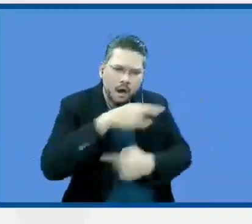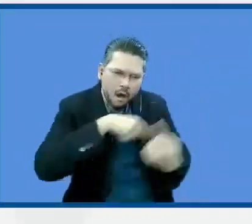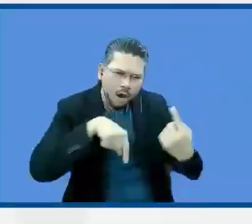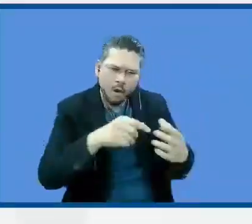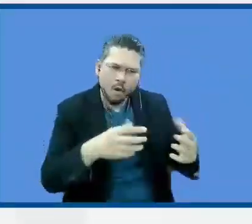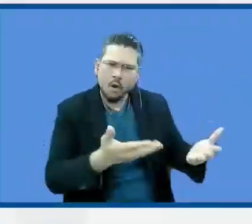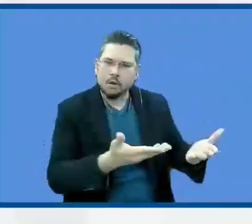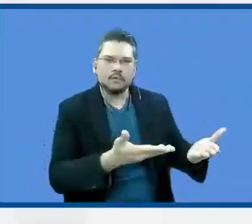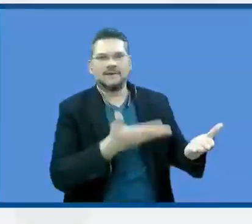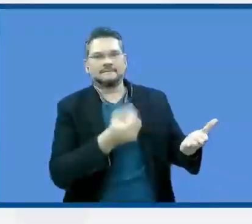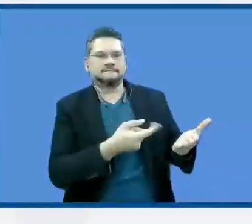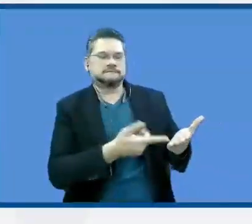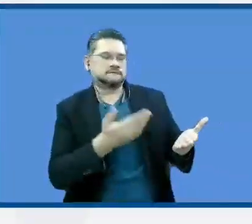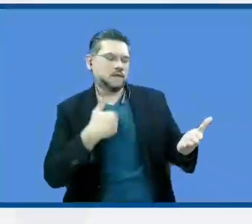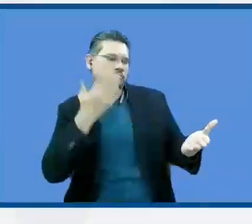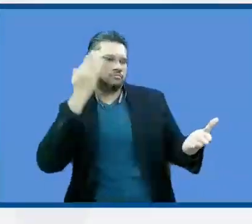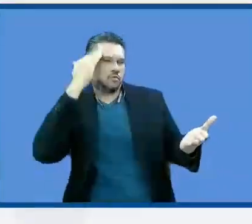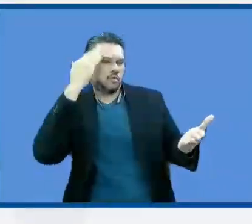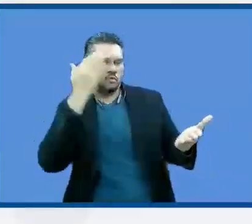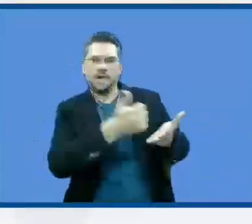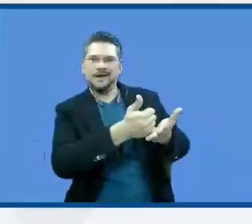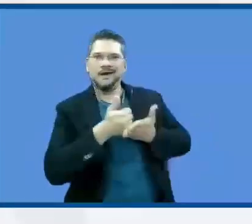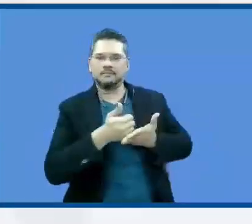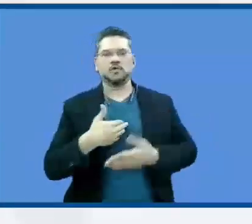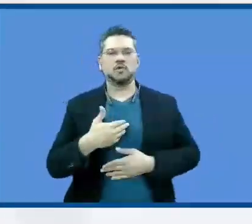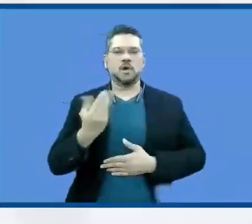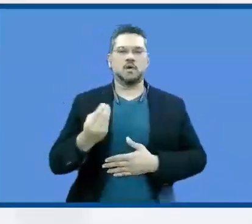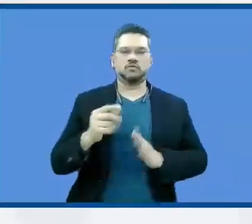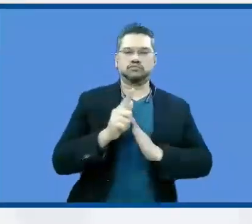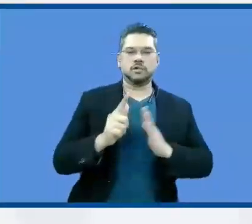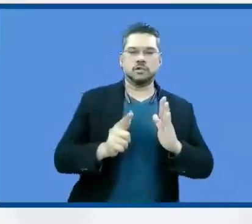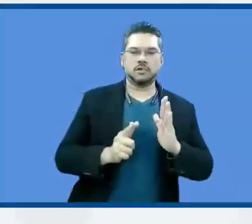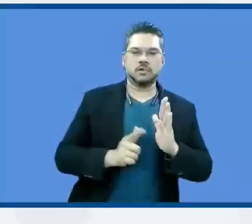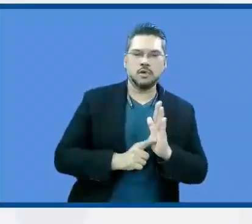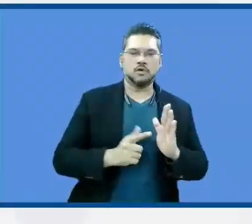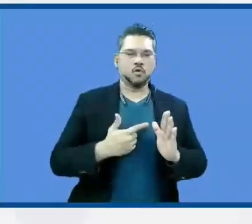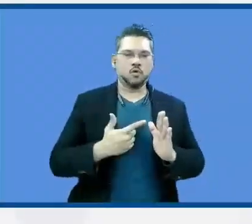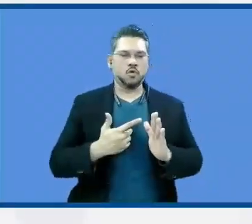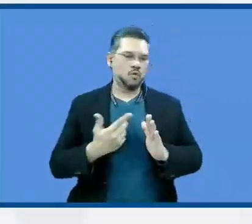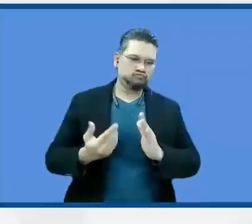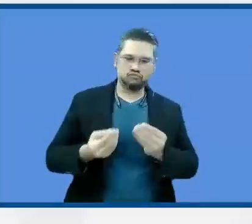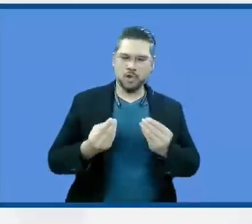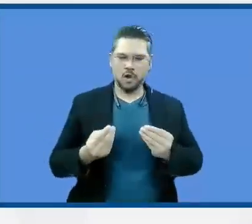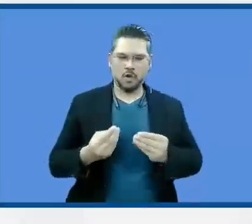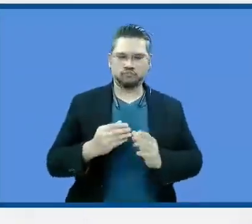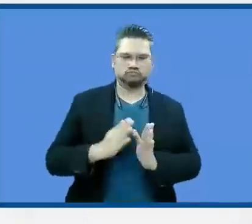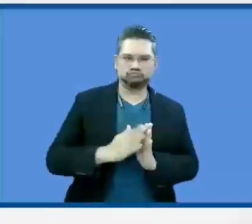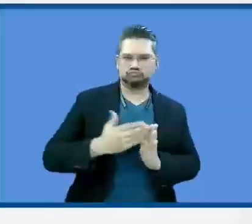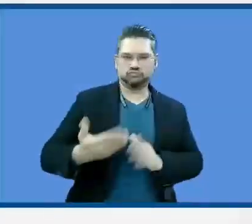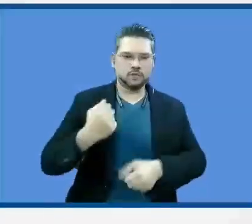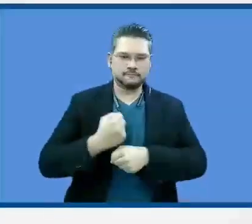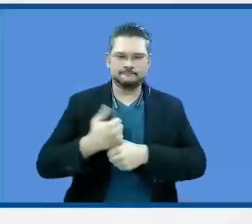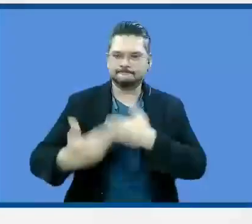also essential to provide a legal framework to have some actions. We're also with a rectification